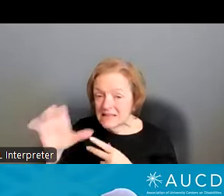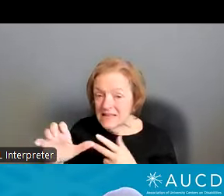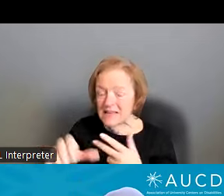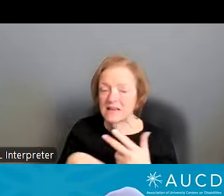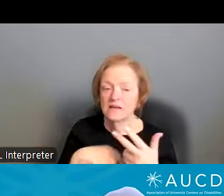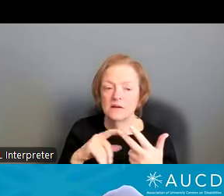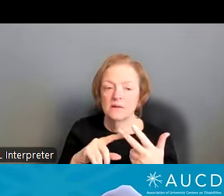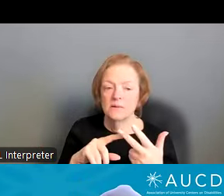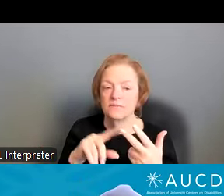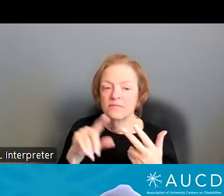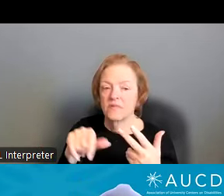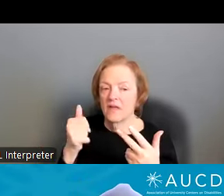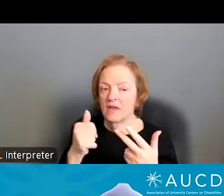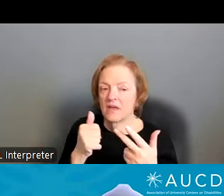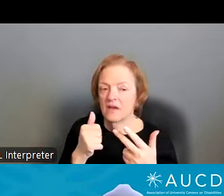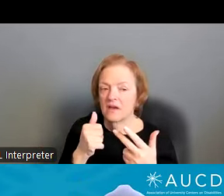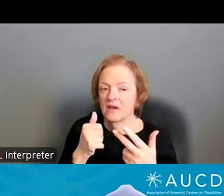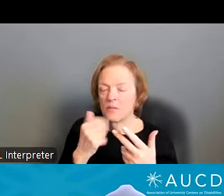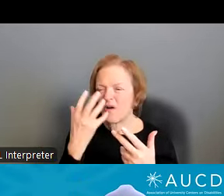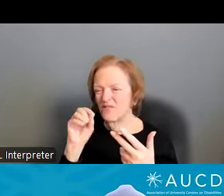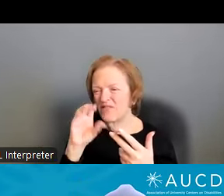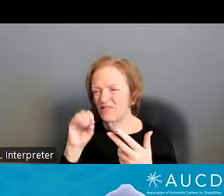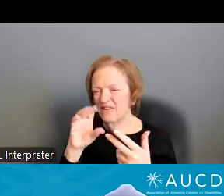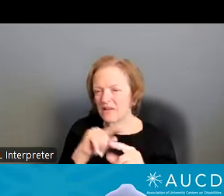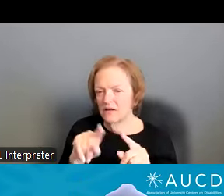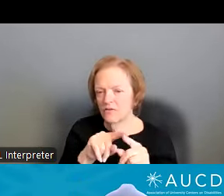includes the Nebraska DD Council.